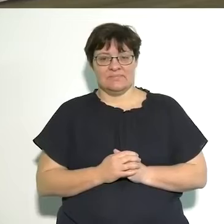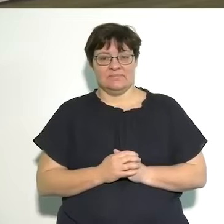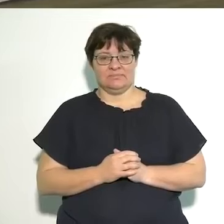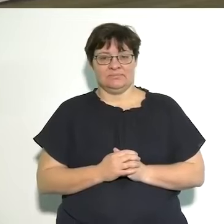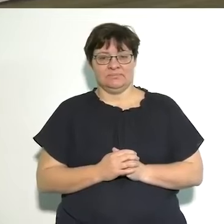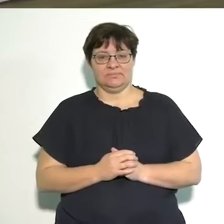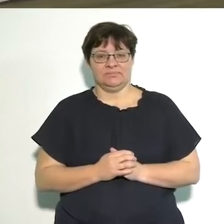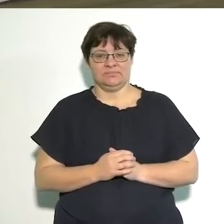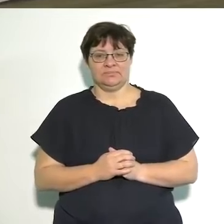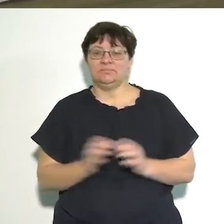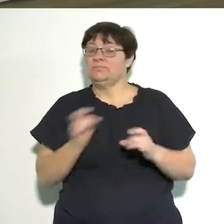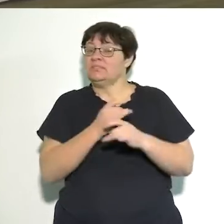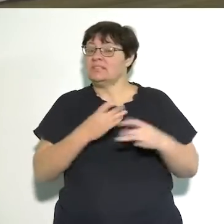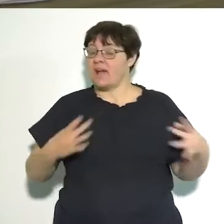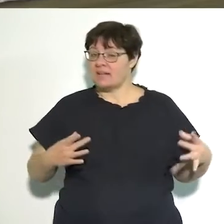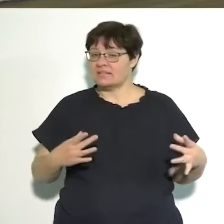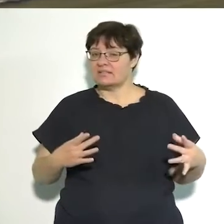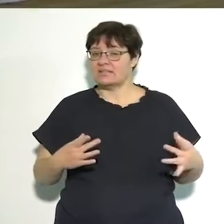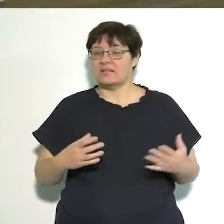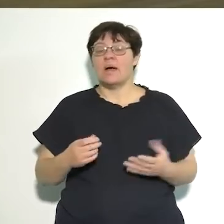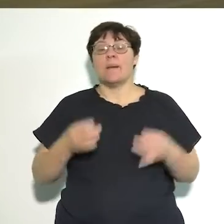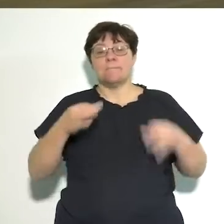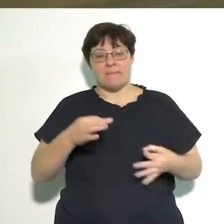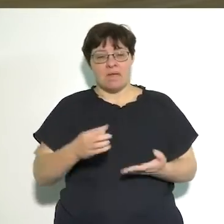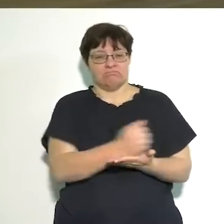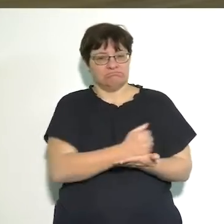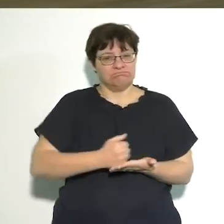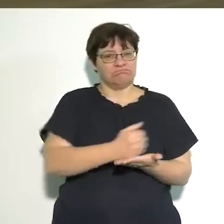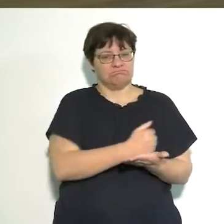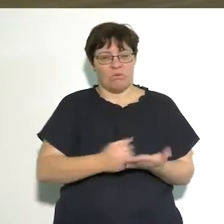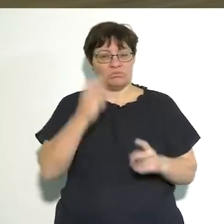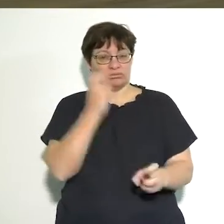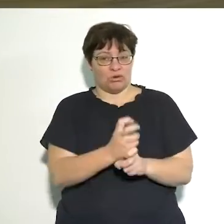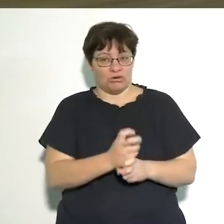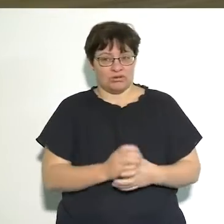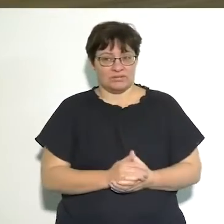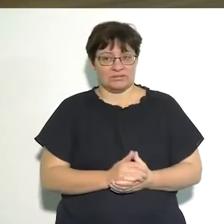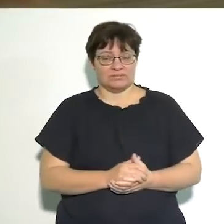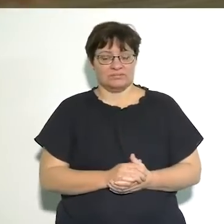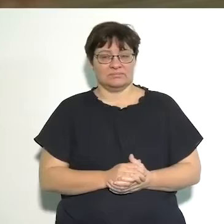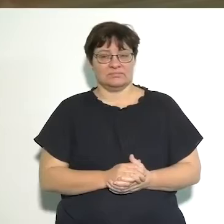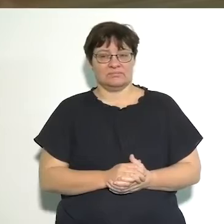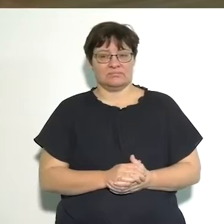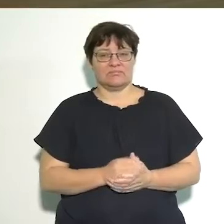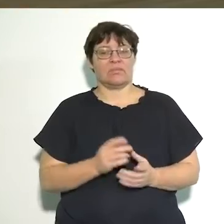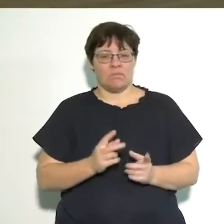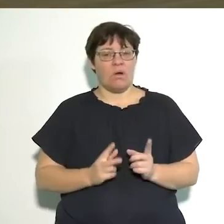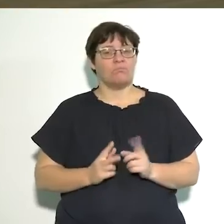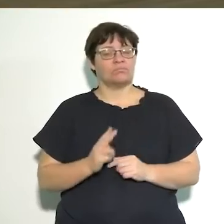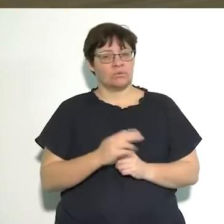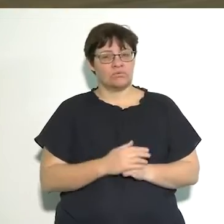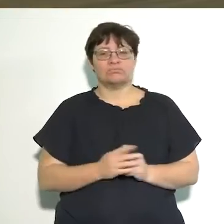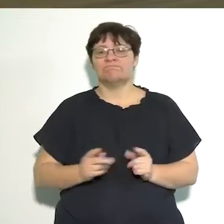shapes. I start off by reinforcing my paper. So I'm going to glue around